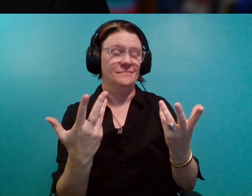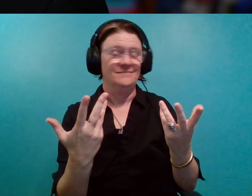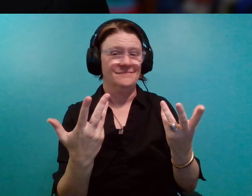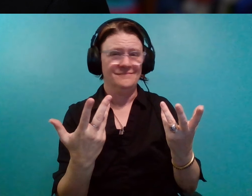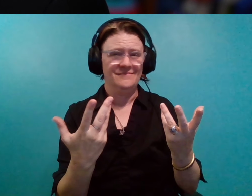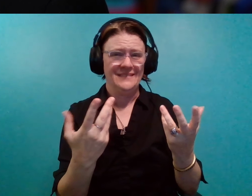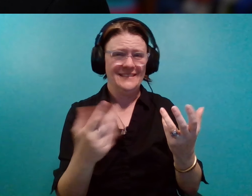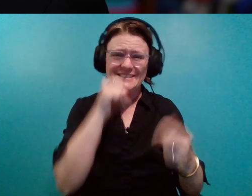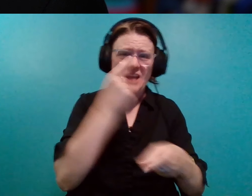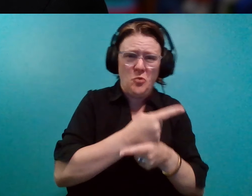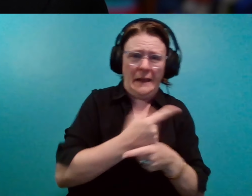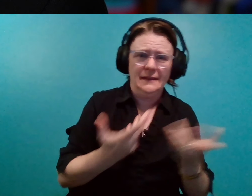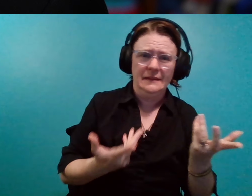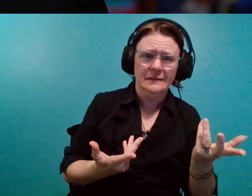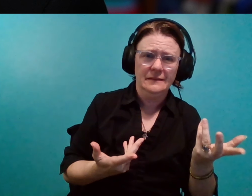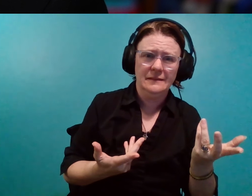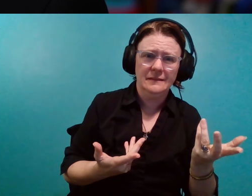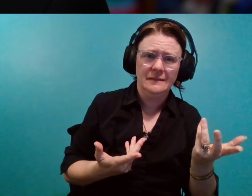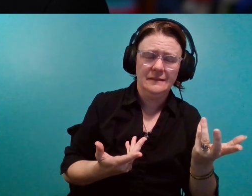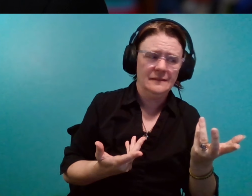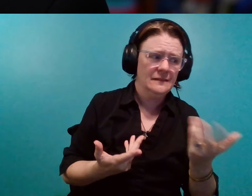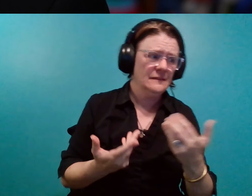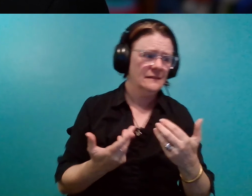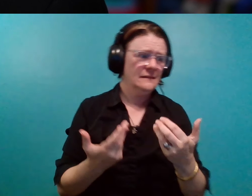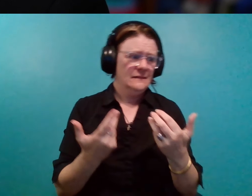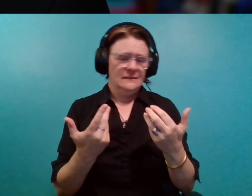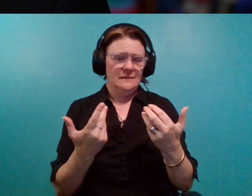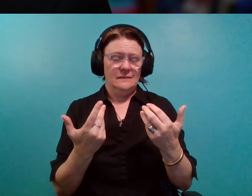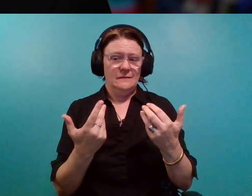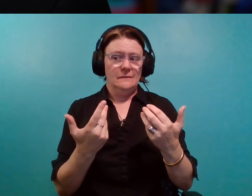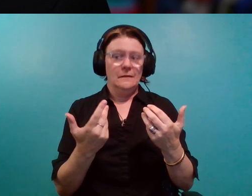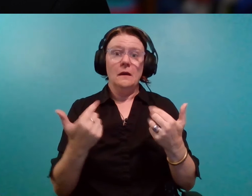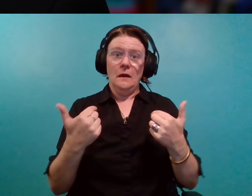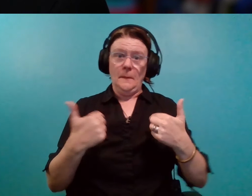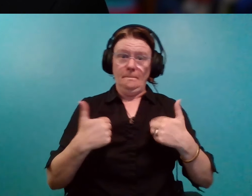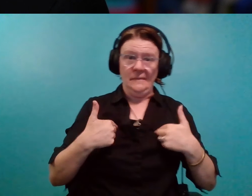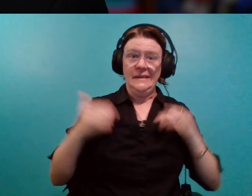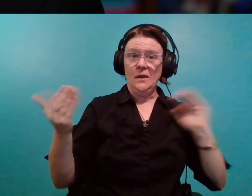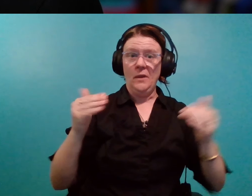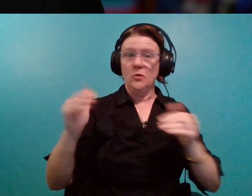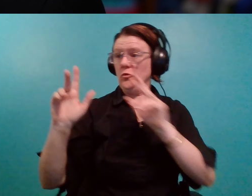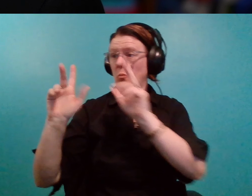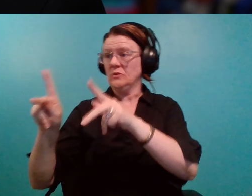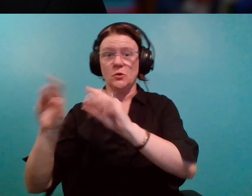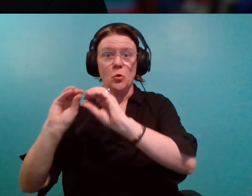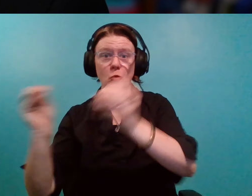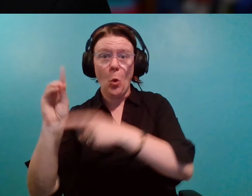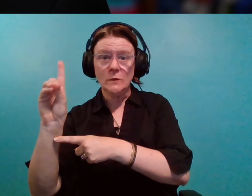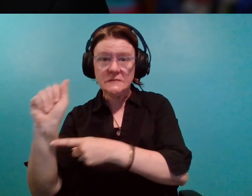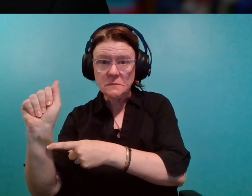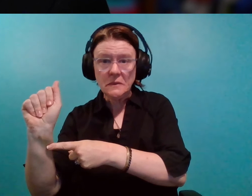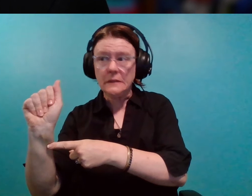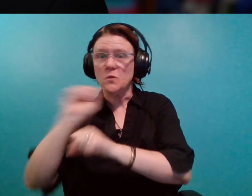shouldn't happen to someone like me, someone who, and if it was anyone else